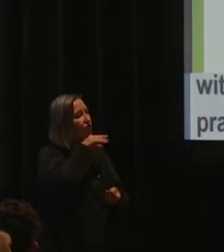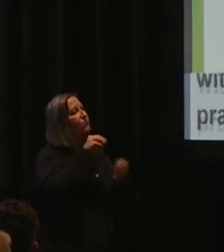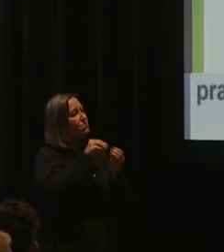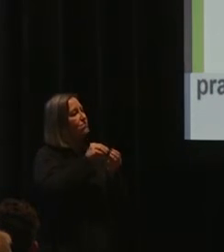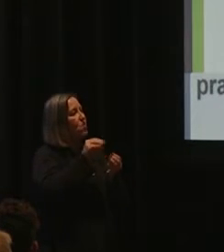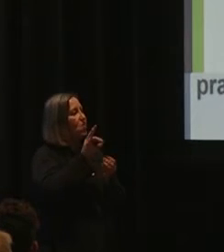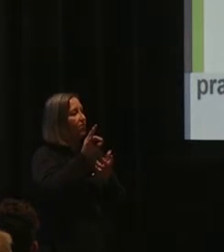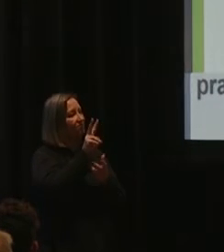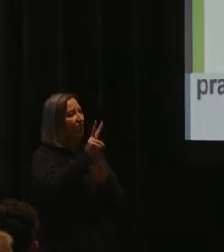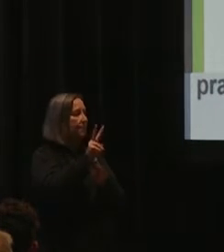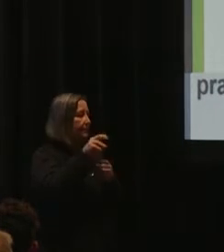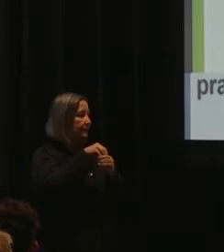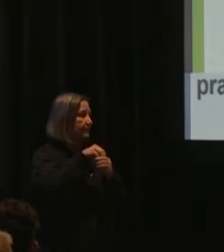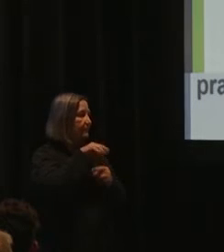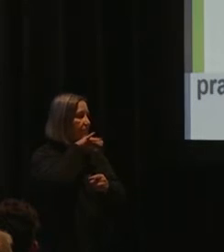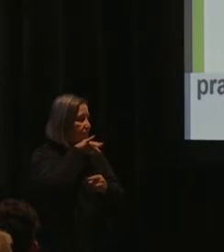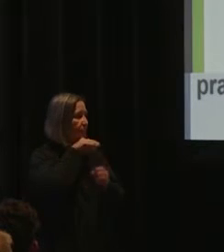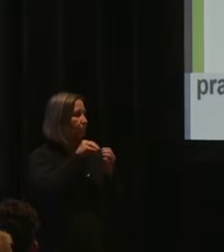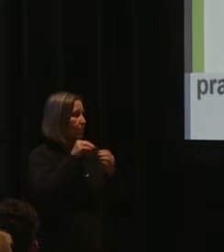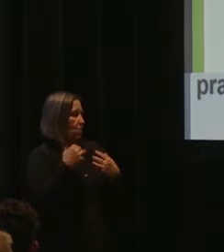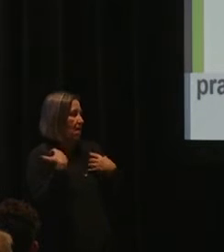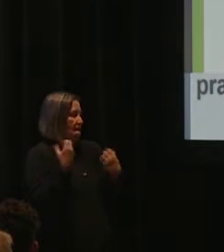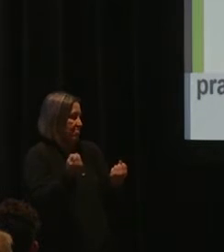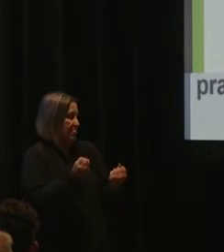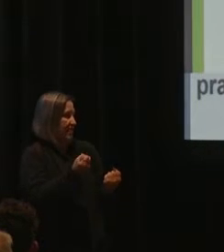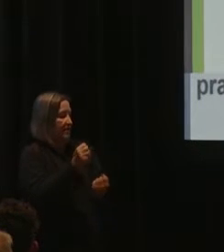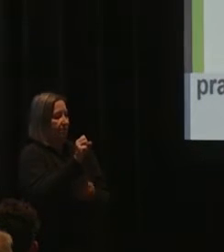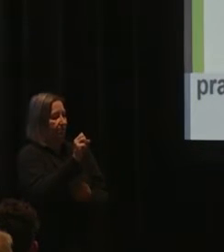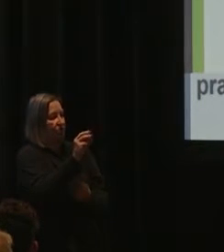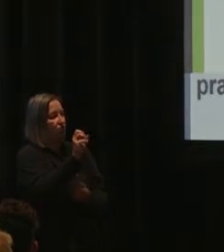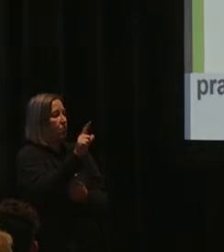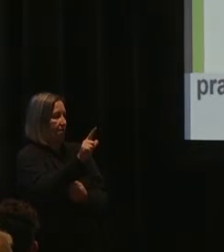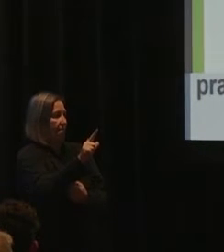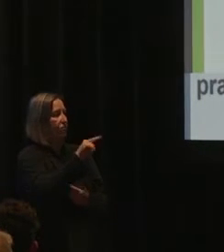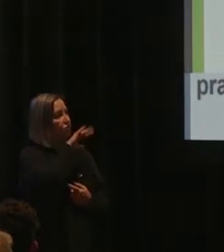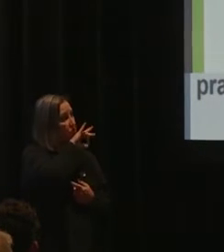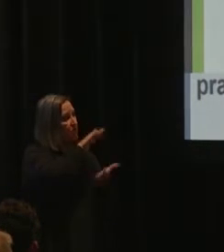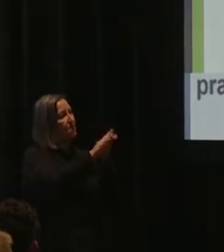to always rely on our green bin. Instead, we can make our own healthy soil in our backyard.